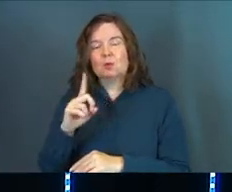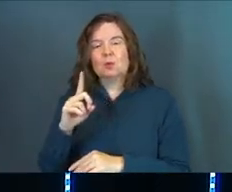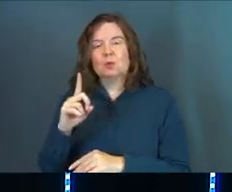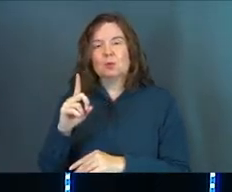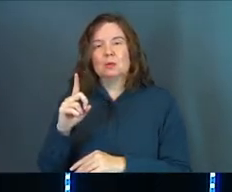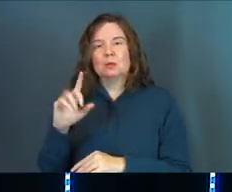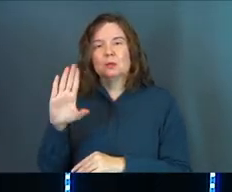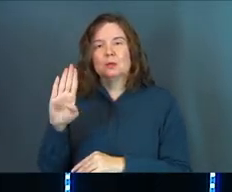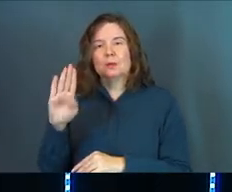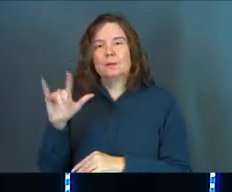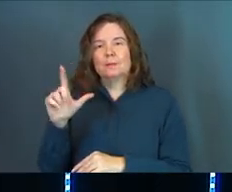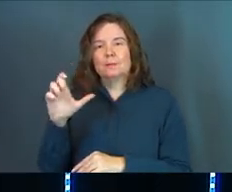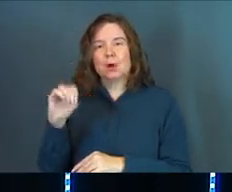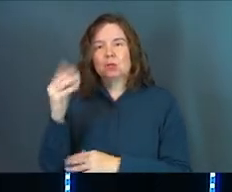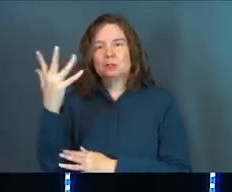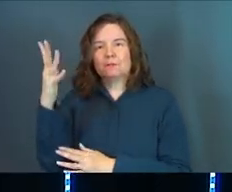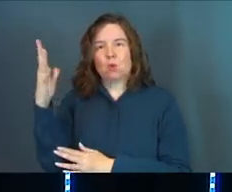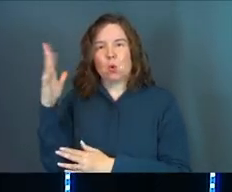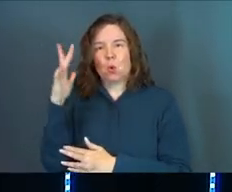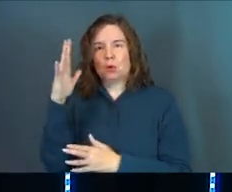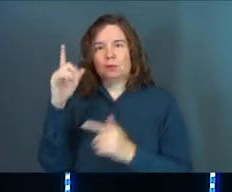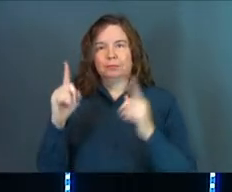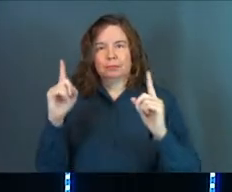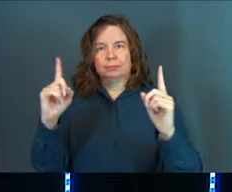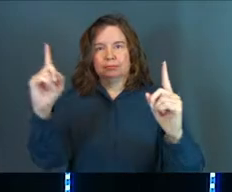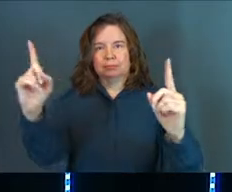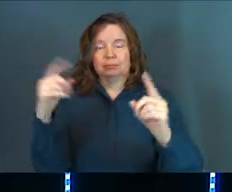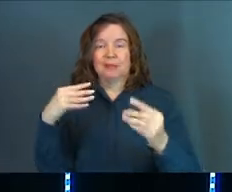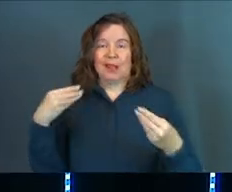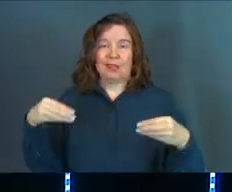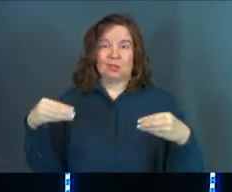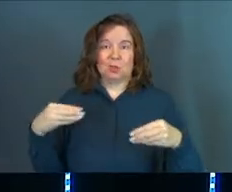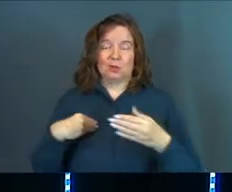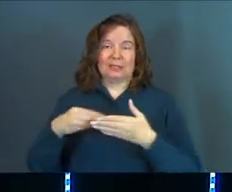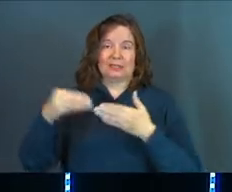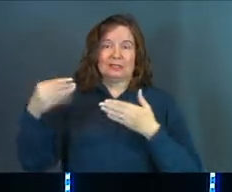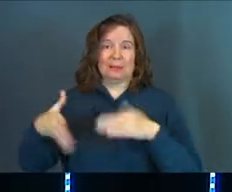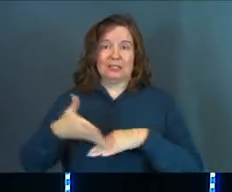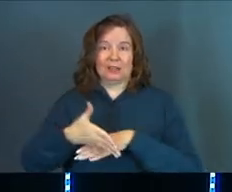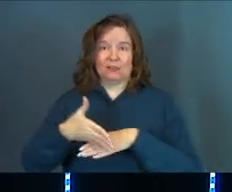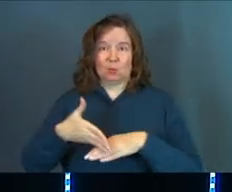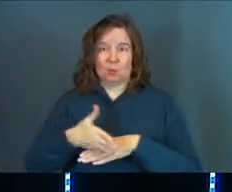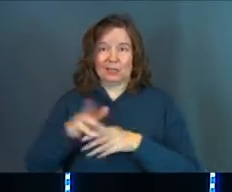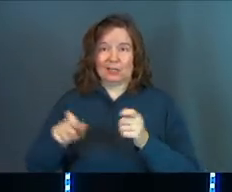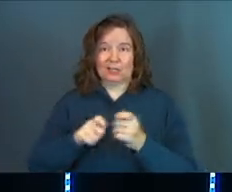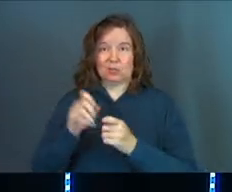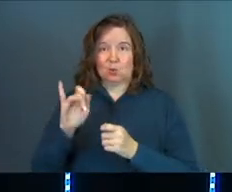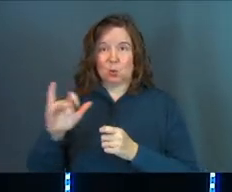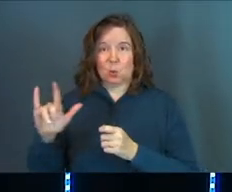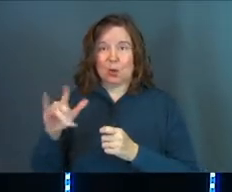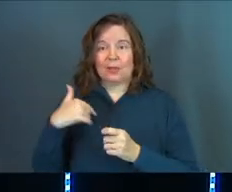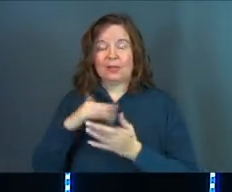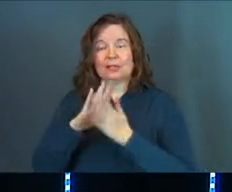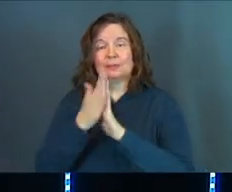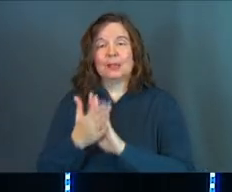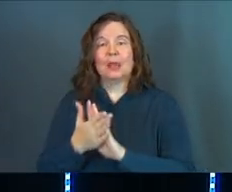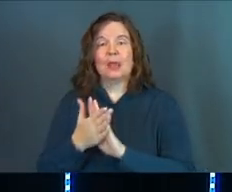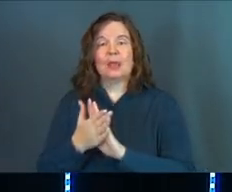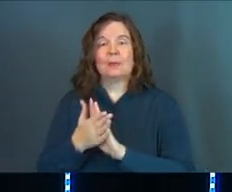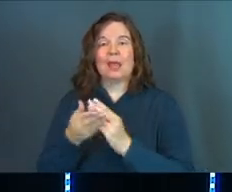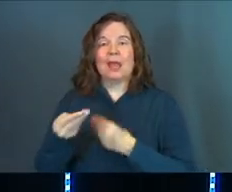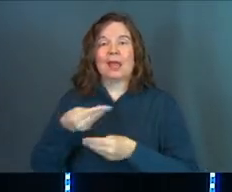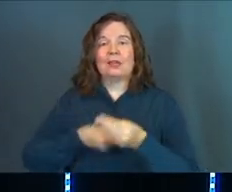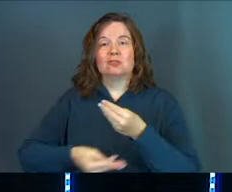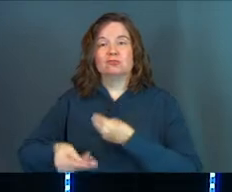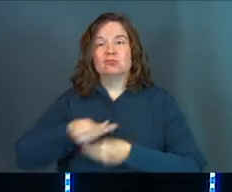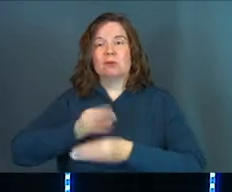there was a balsam forest right around there, and they sold this very expensive wood and certain oils, and this became a